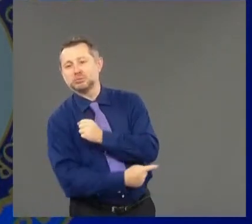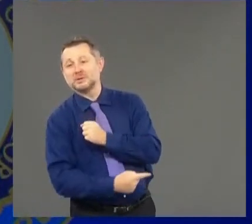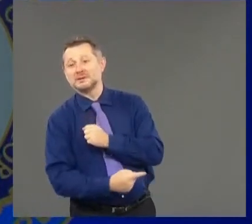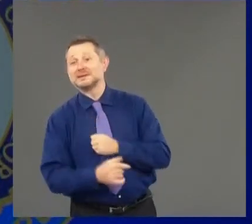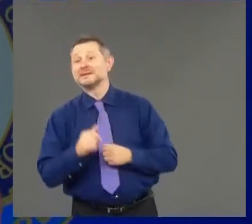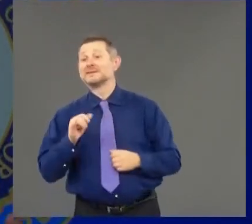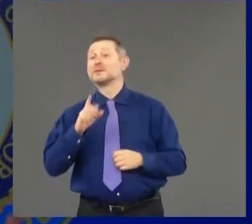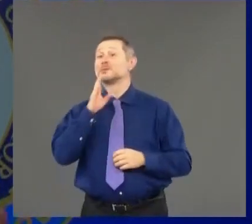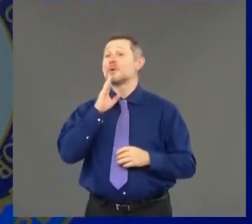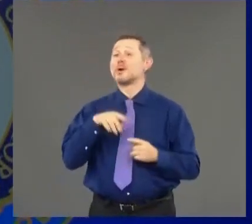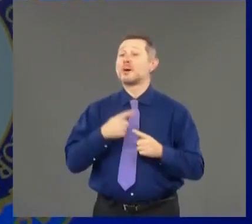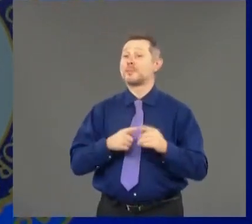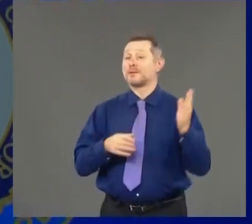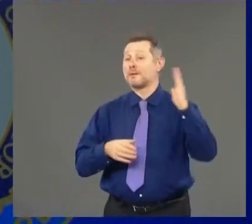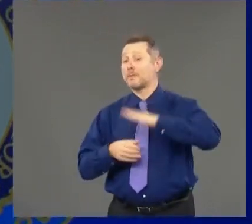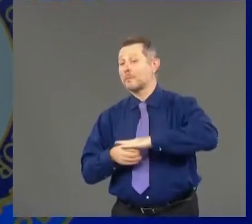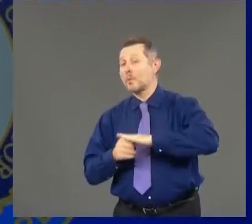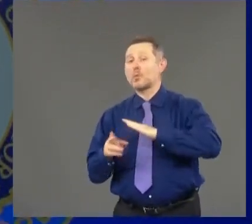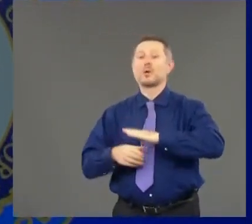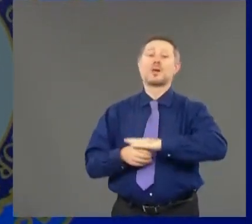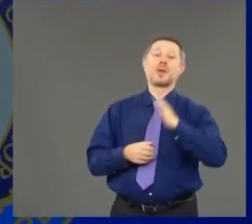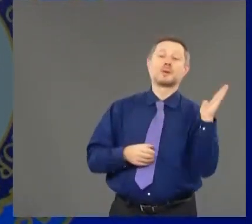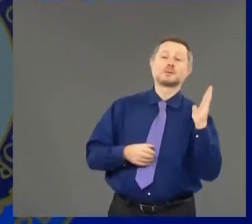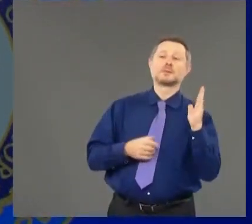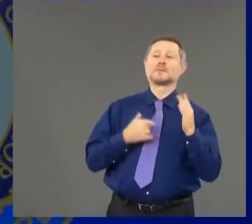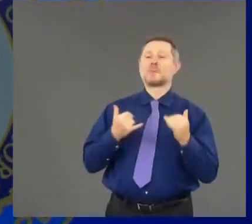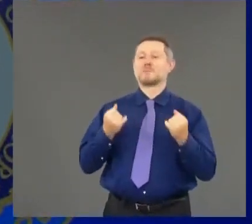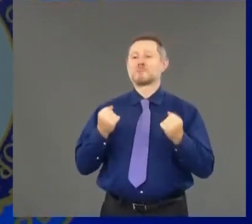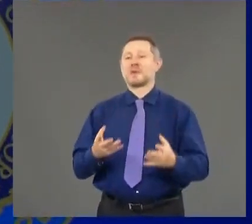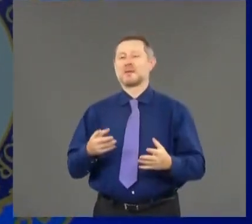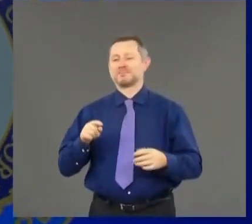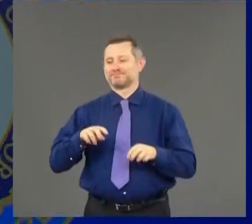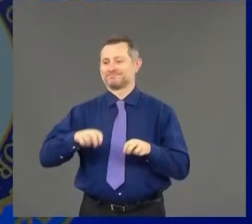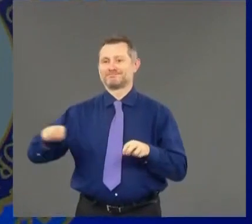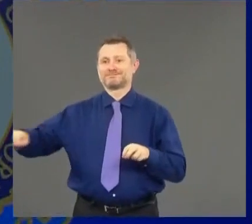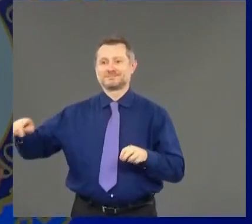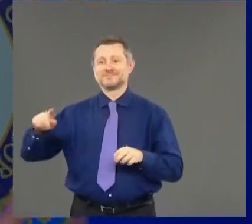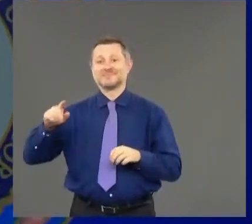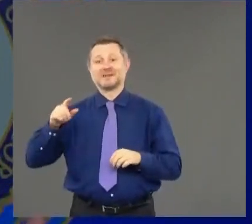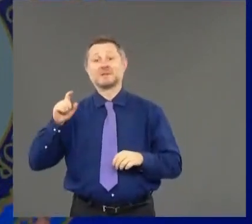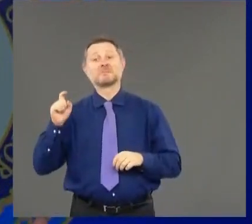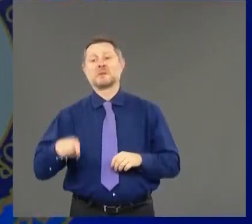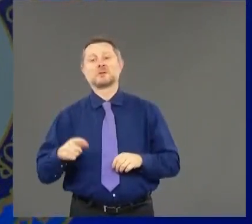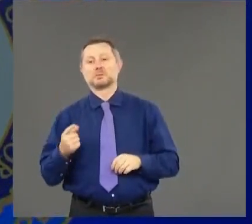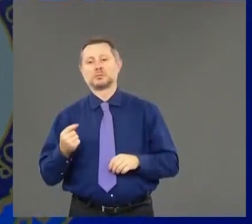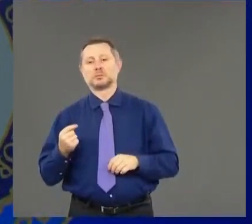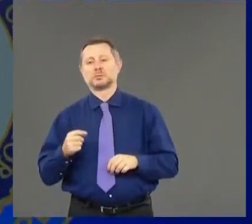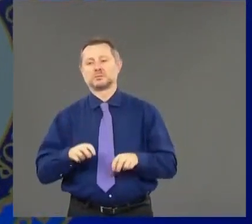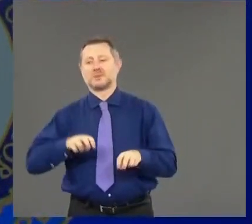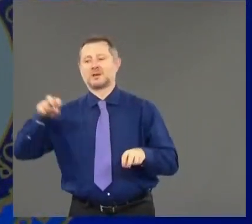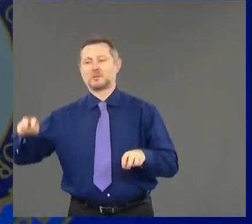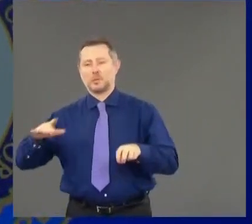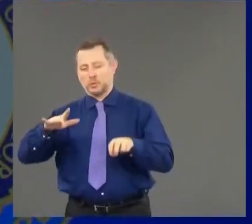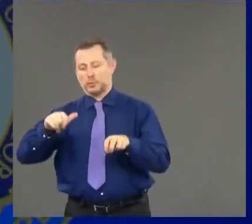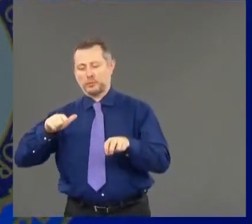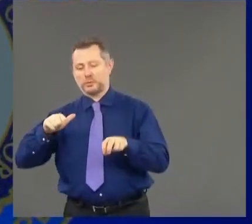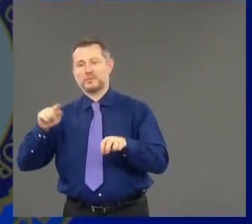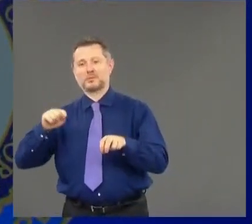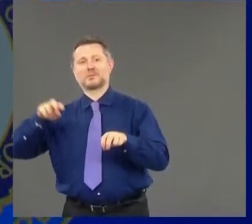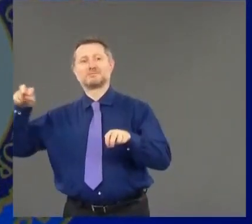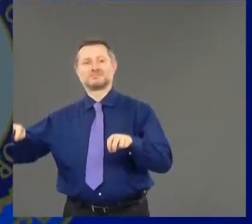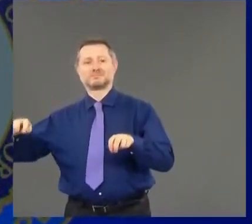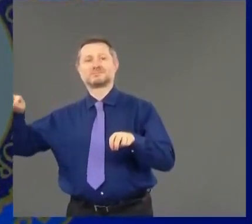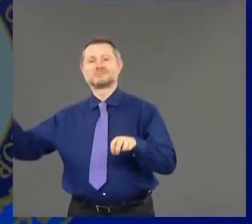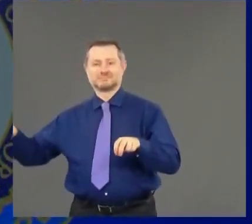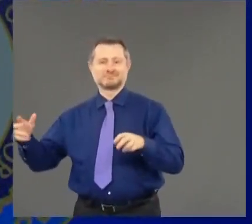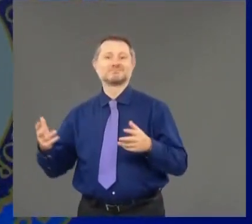toilets. So now let's say you have multiple stalls. So people are suggesting that you distance even there. So if you use one stall and someone's in one stall, not to use the